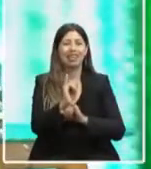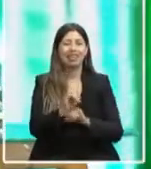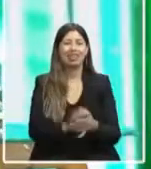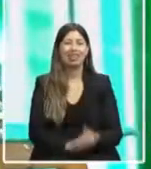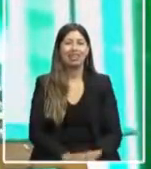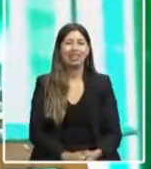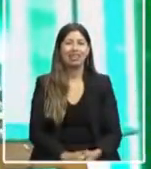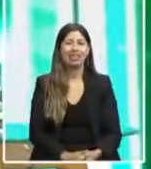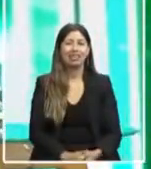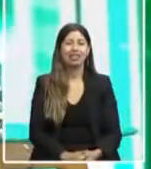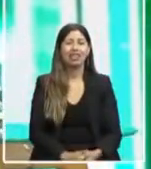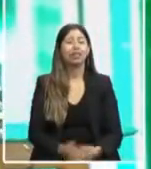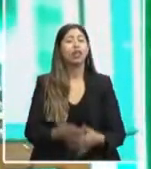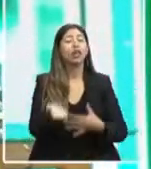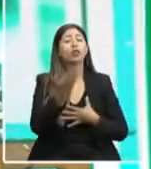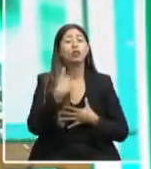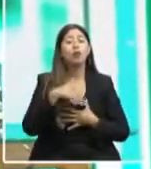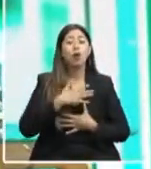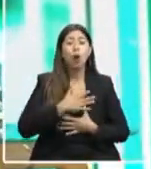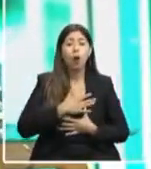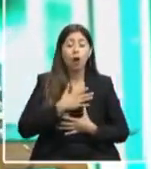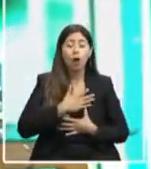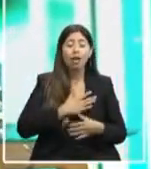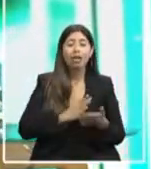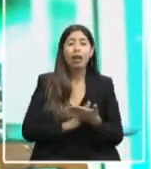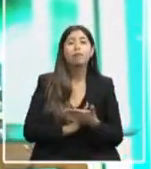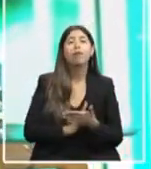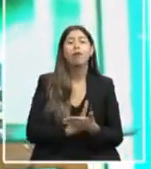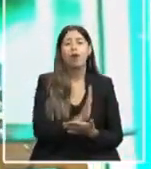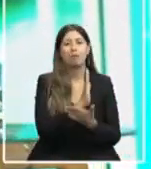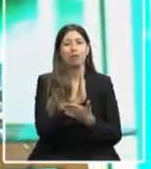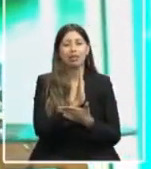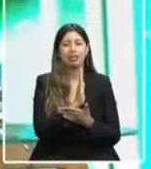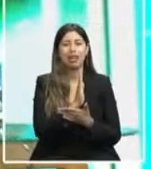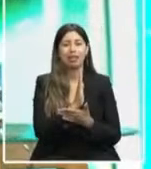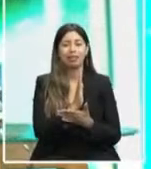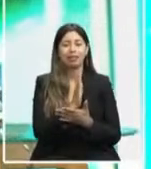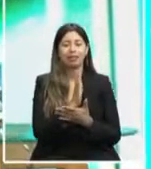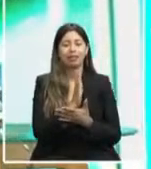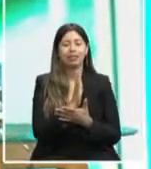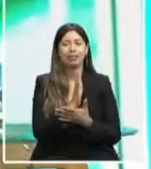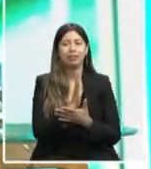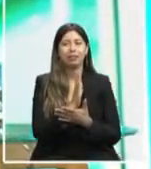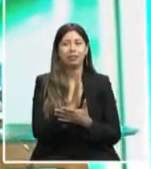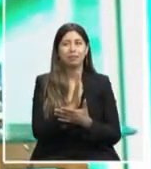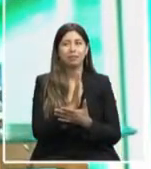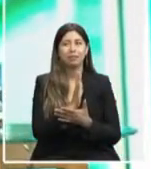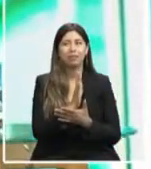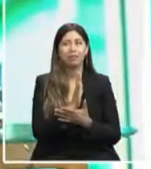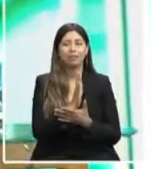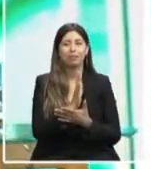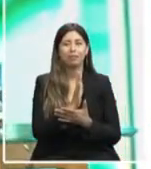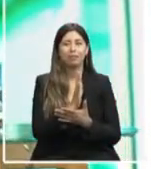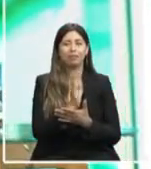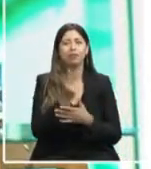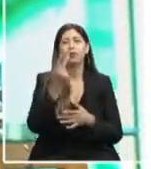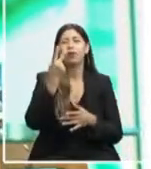your review. Your review calls for changes in how we think,